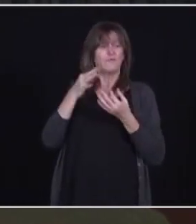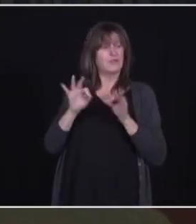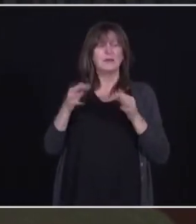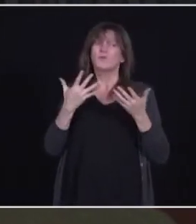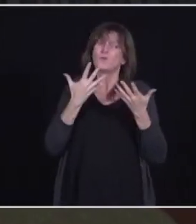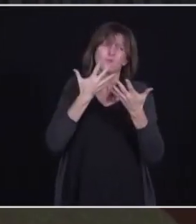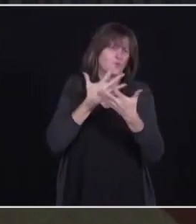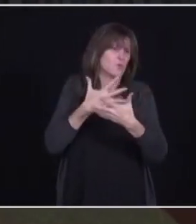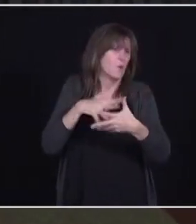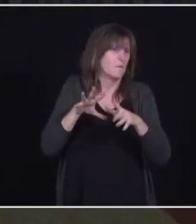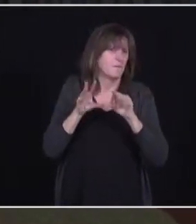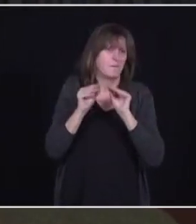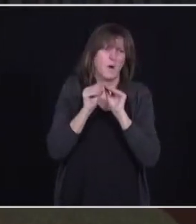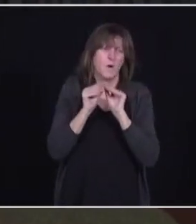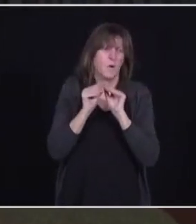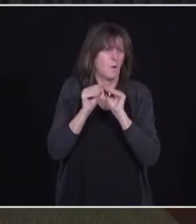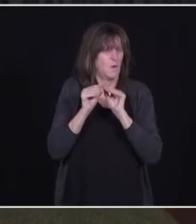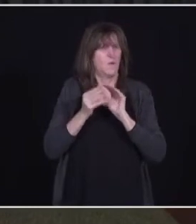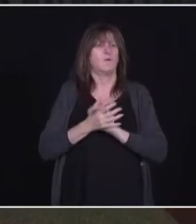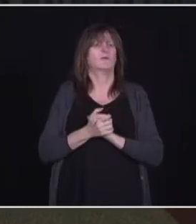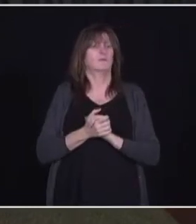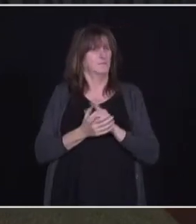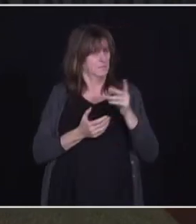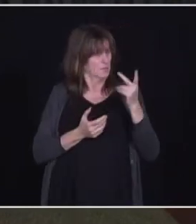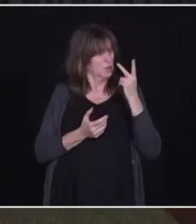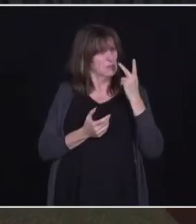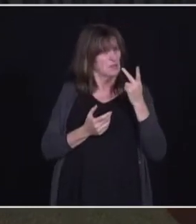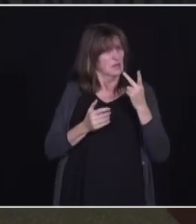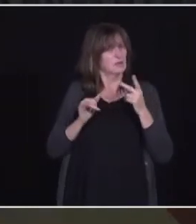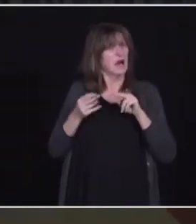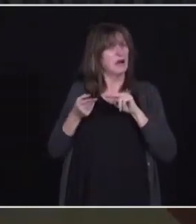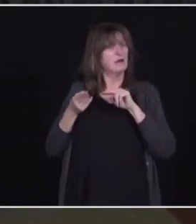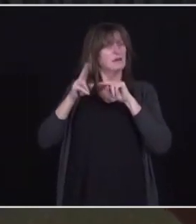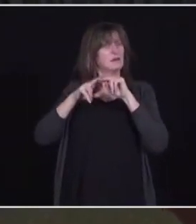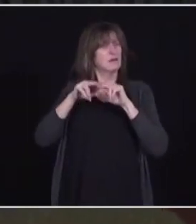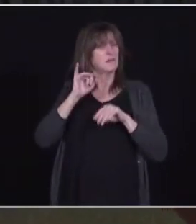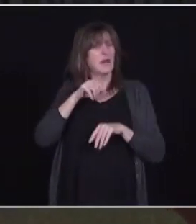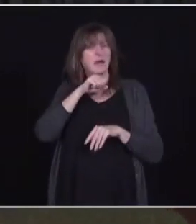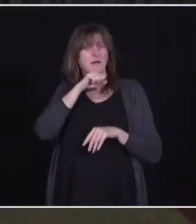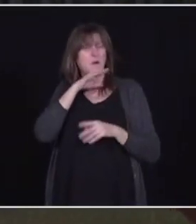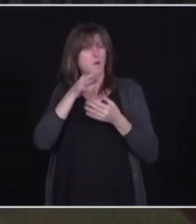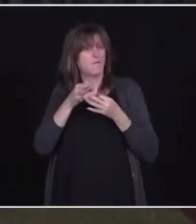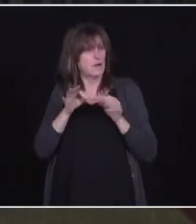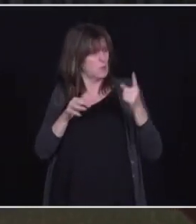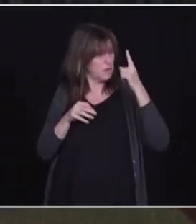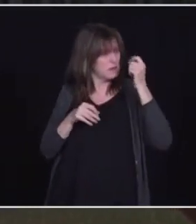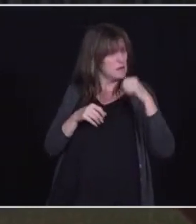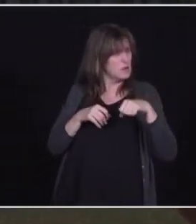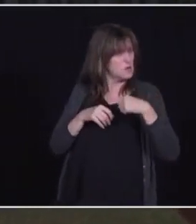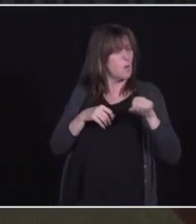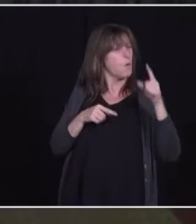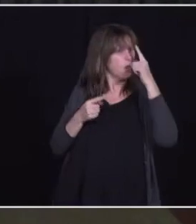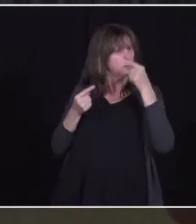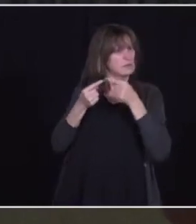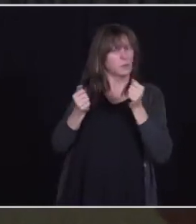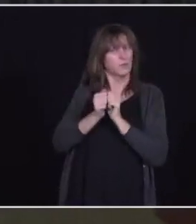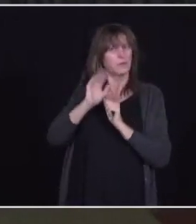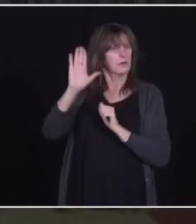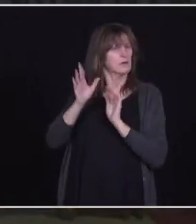think that pollution is free, as the Prime Minister says? Well, you know something, I'm going to separate